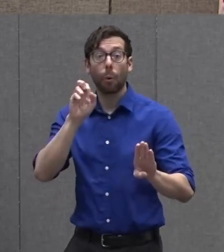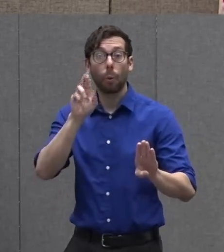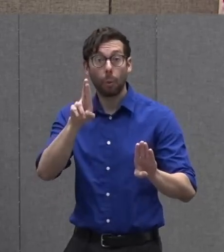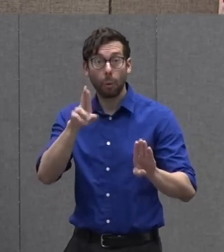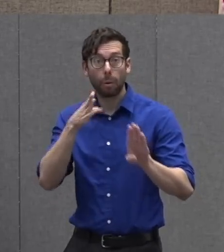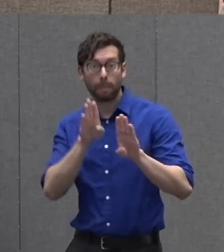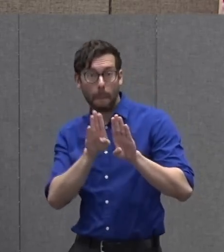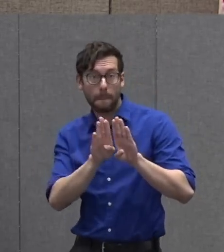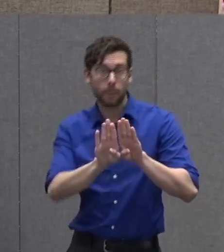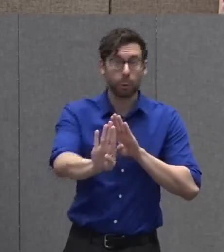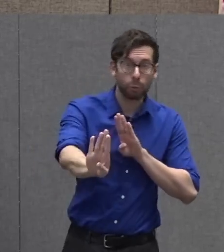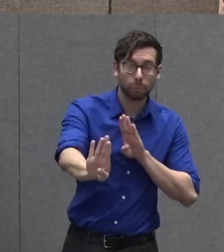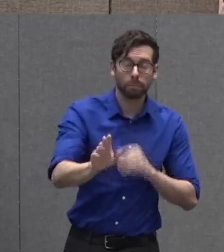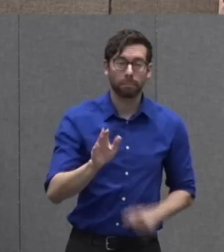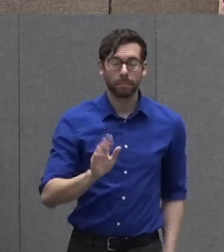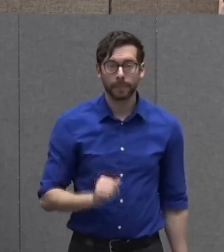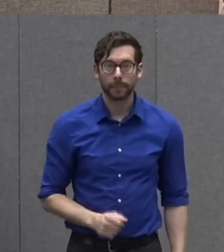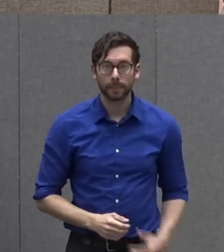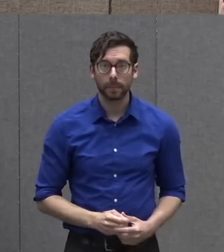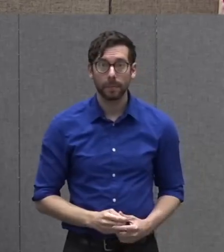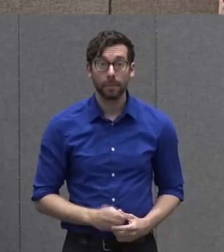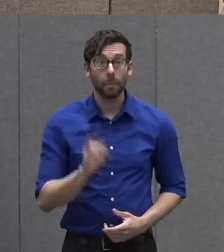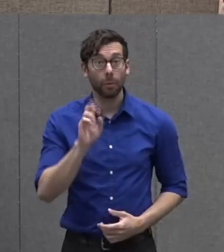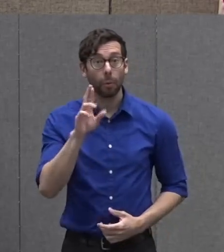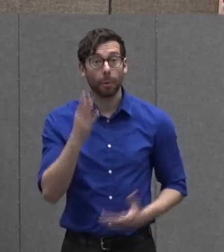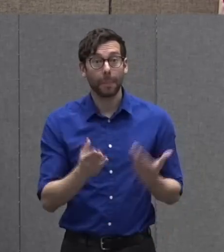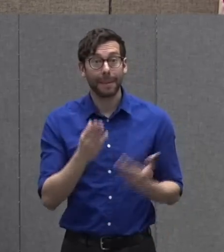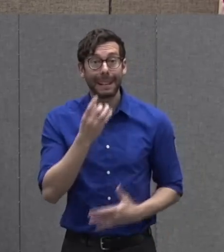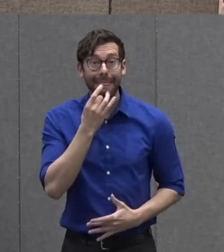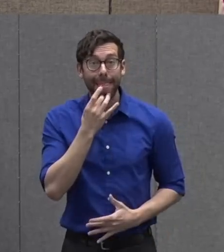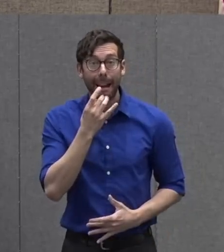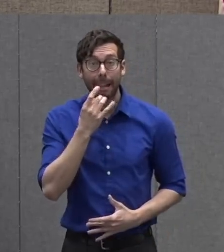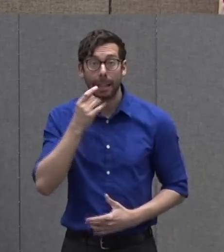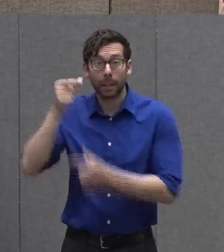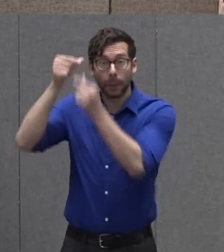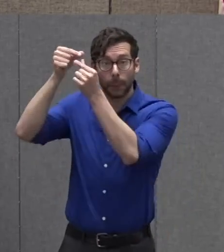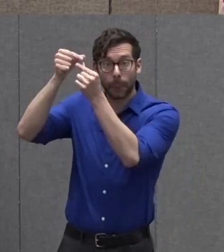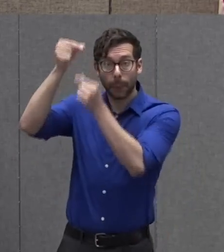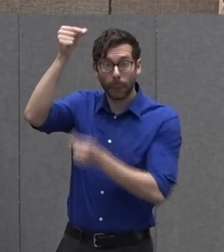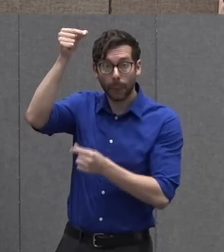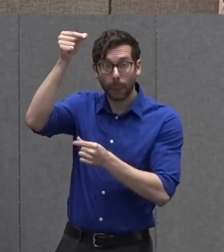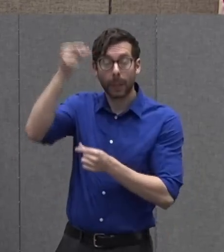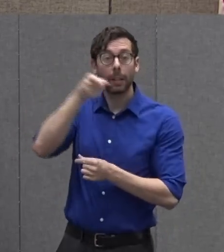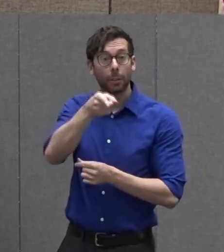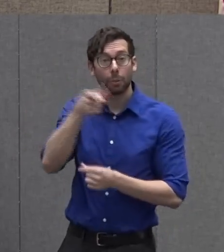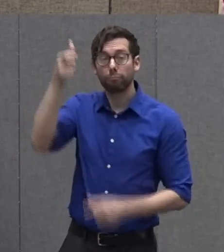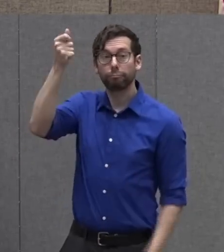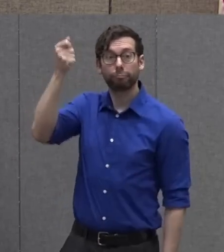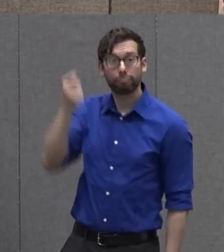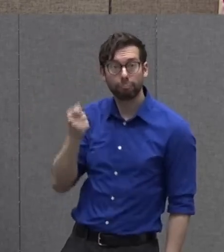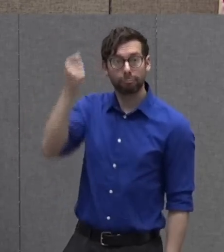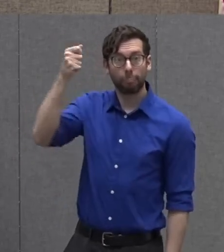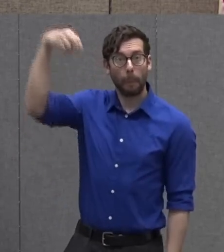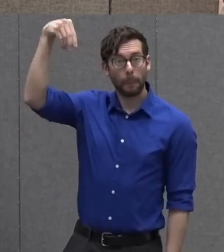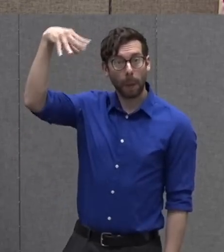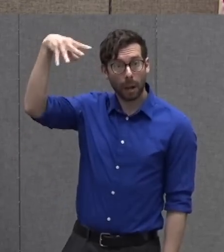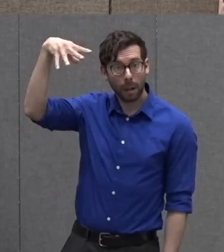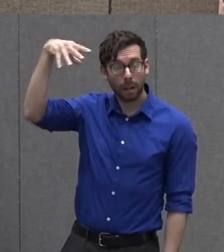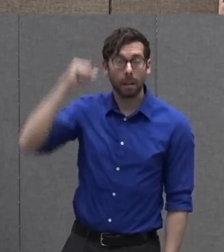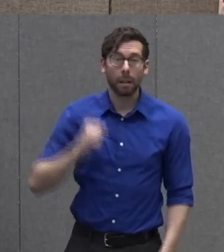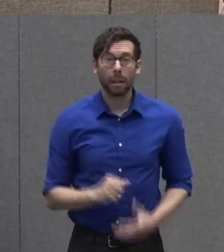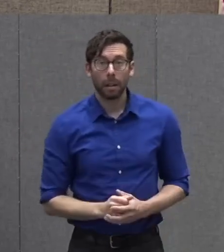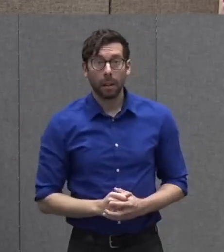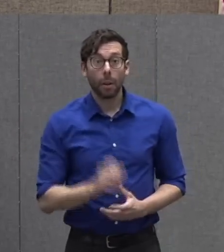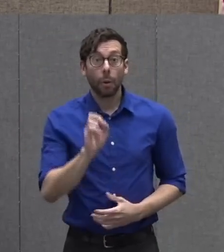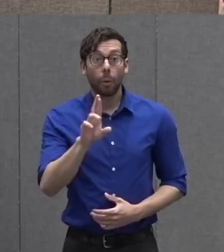needed to pull on a light switch to turn on the light, or maybe you've held a door open. So you pushed open